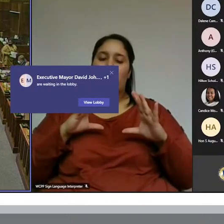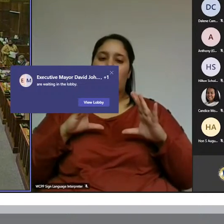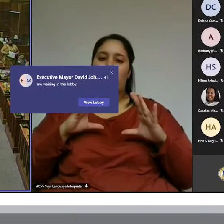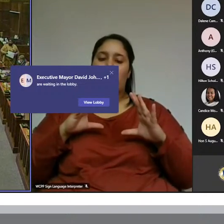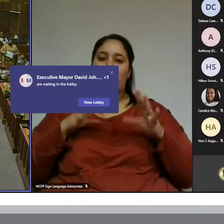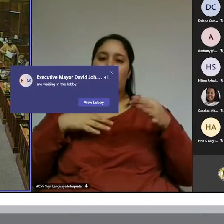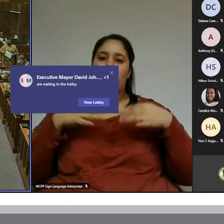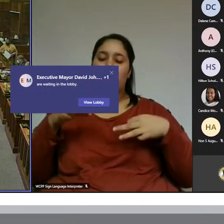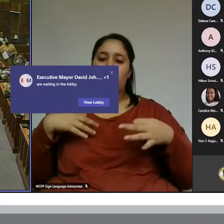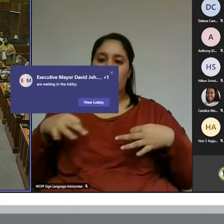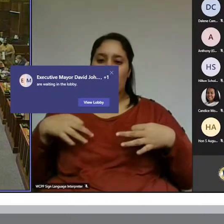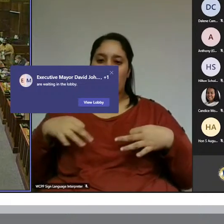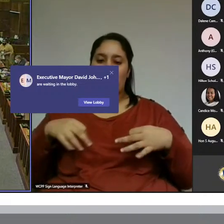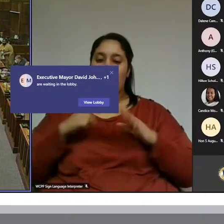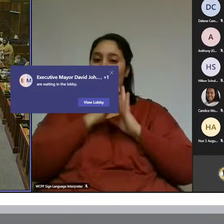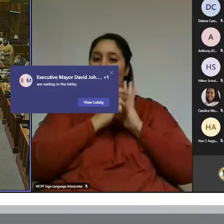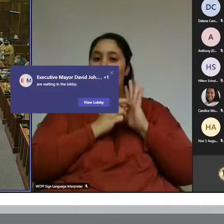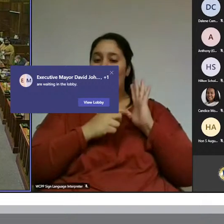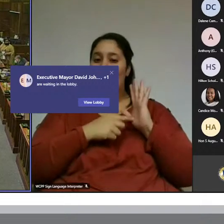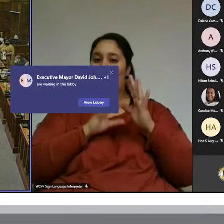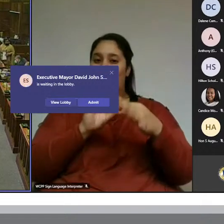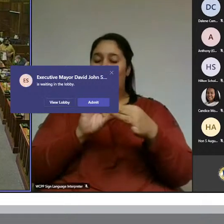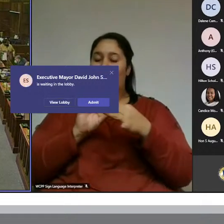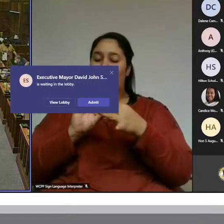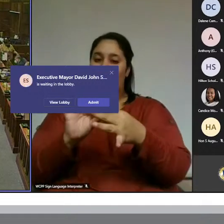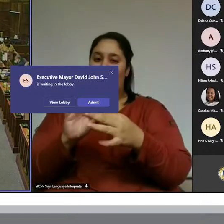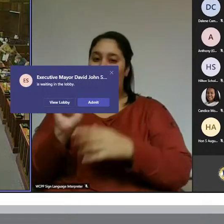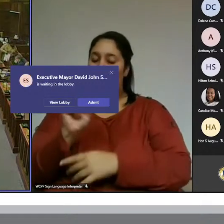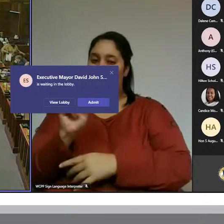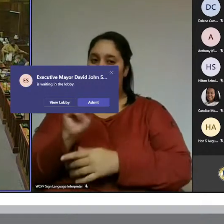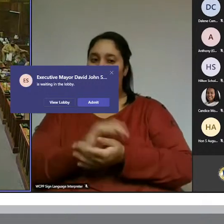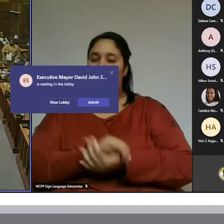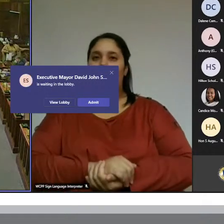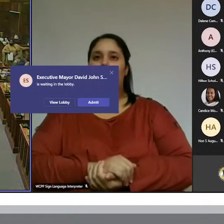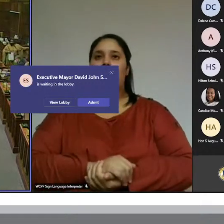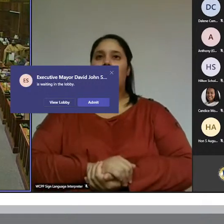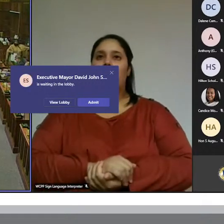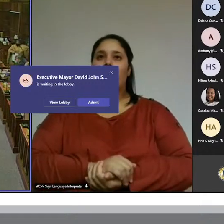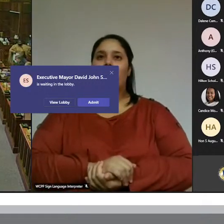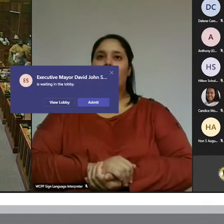contextualize the rules of engagement.